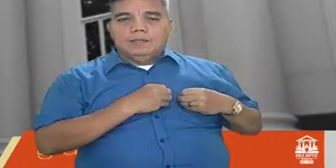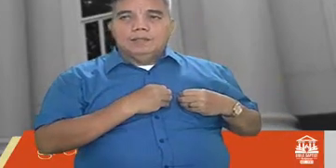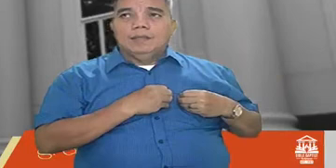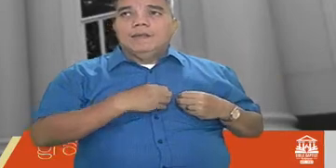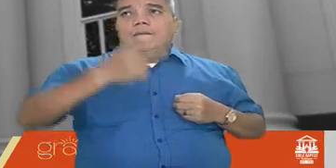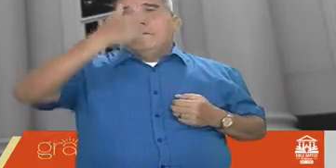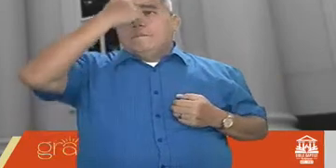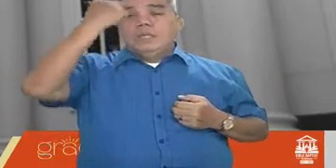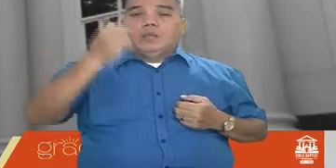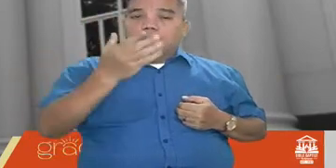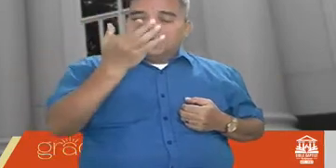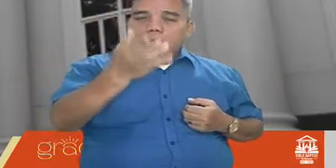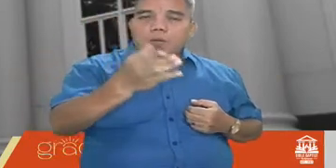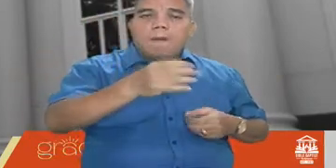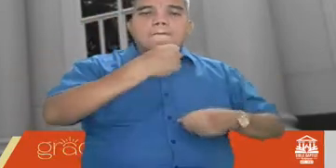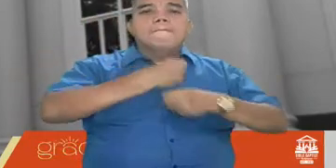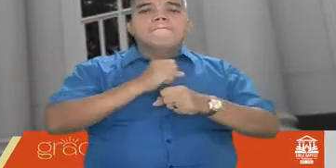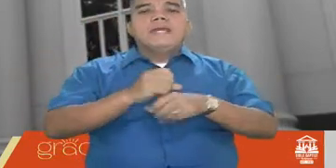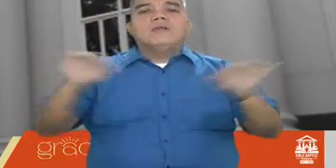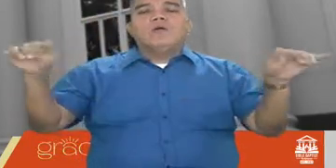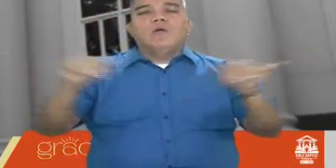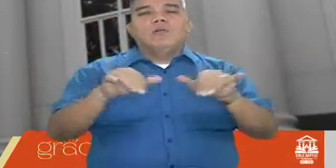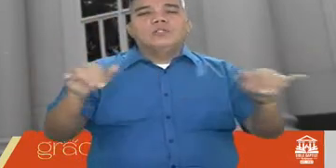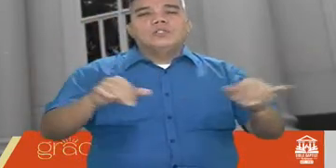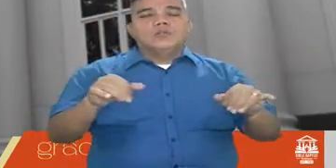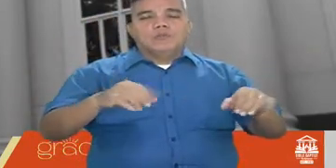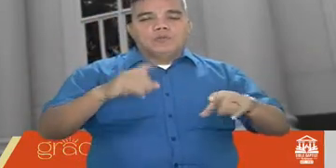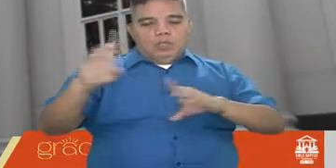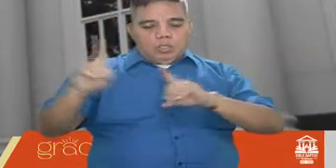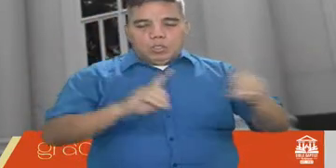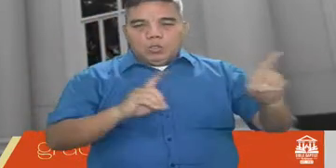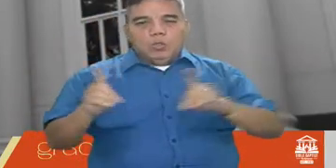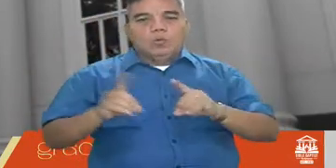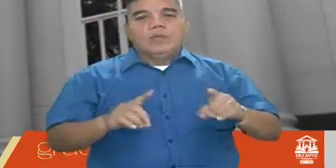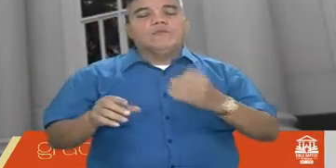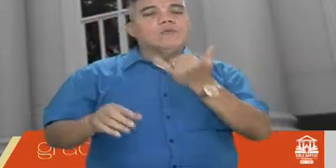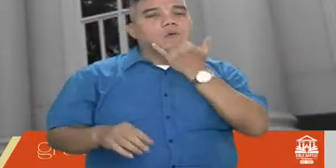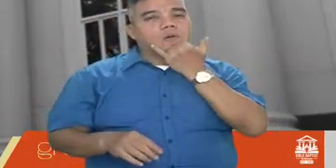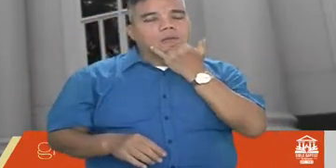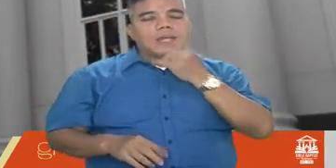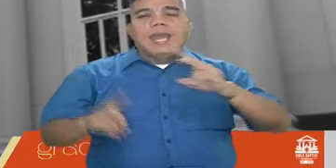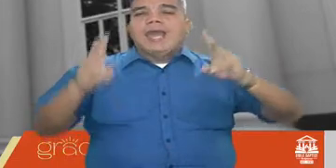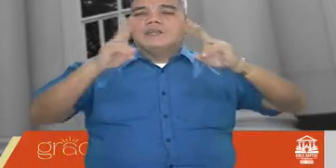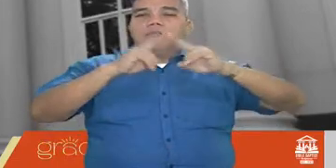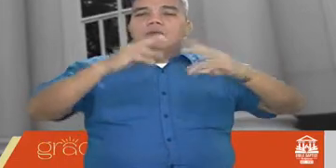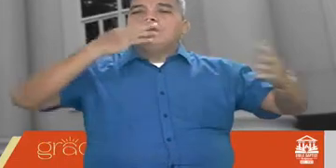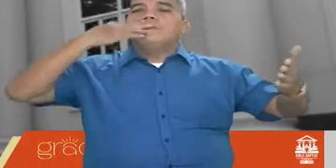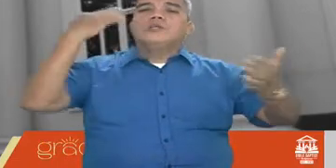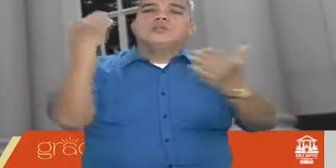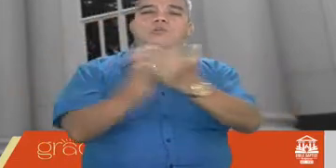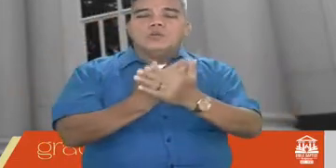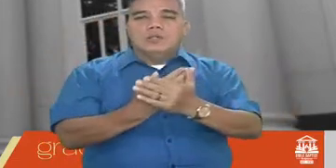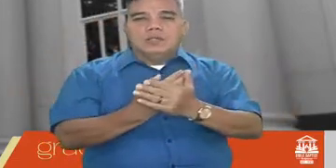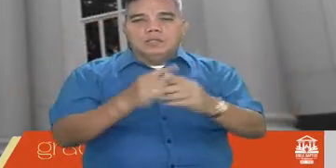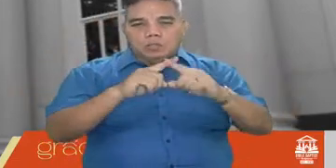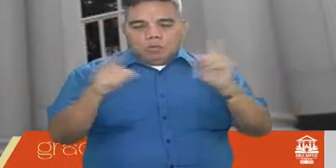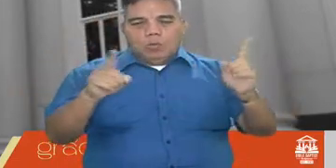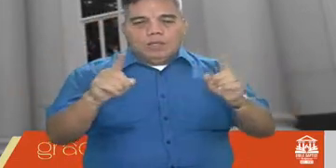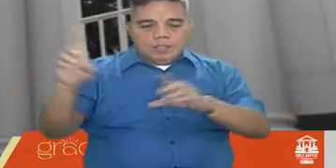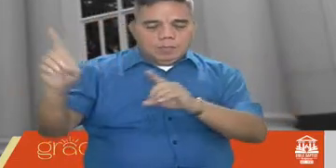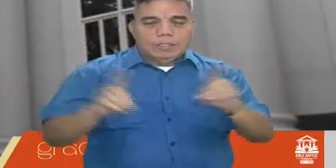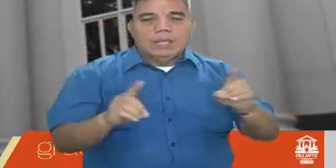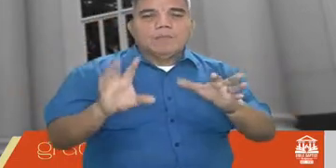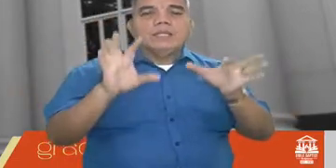accepting because you make also allowance for mistake is a very good ingredient towards